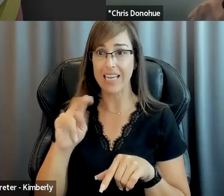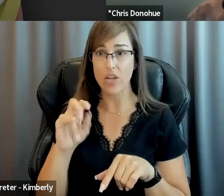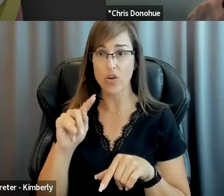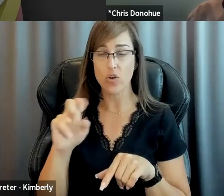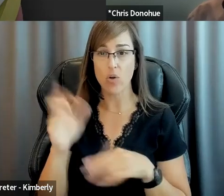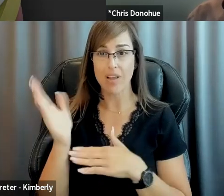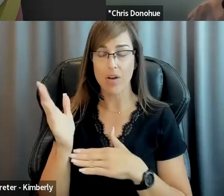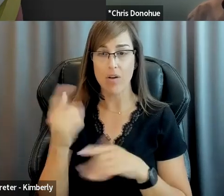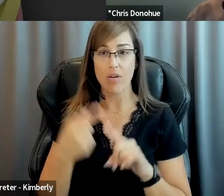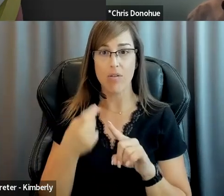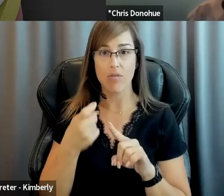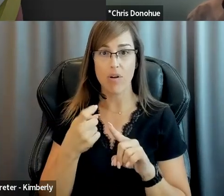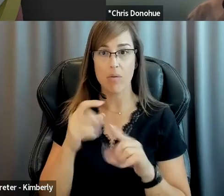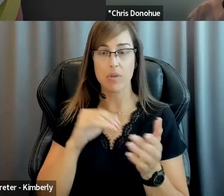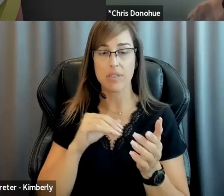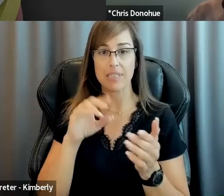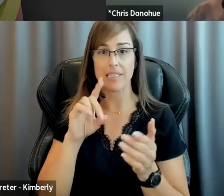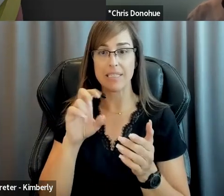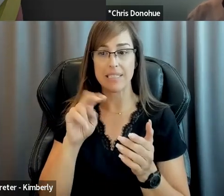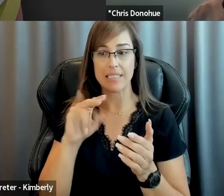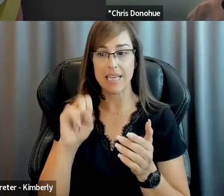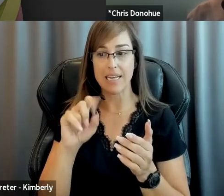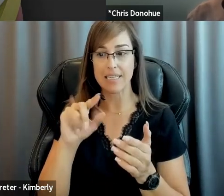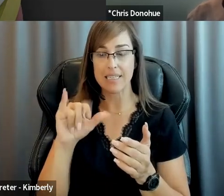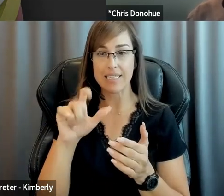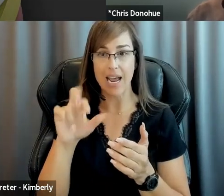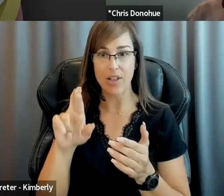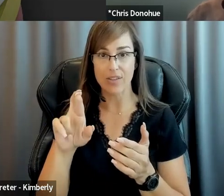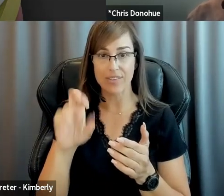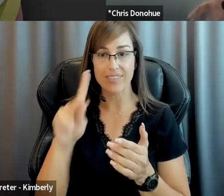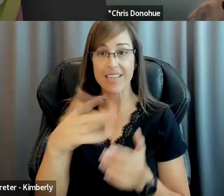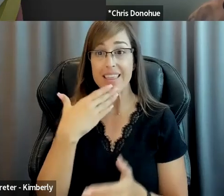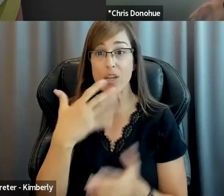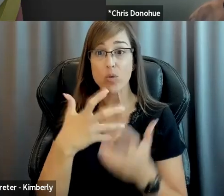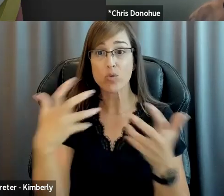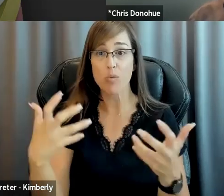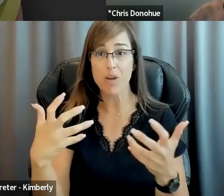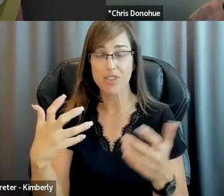from Professor Dennis Tyler. So please stay with us. Thank you so much.